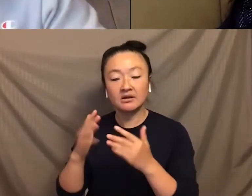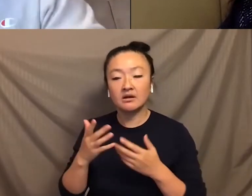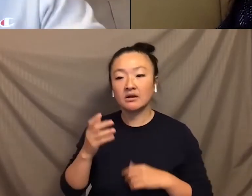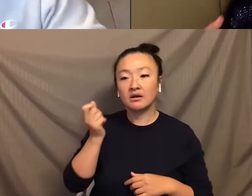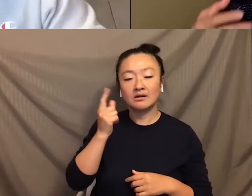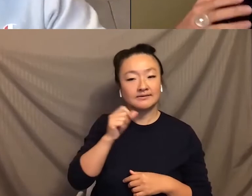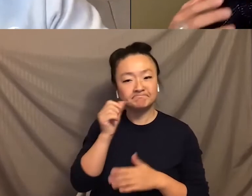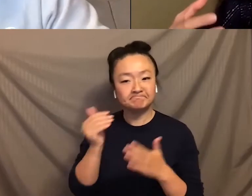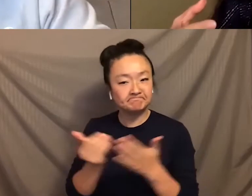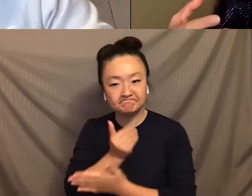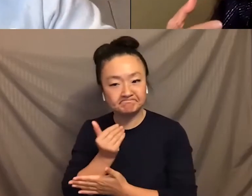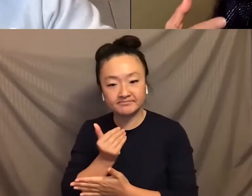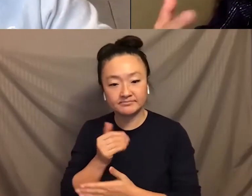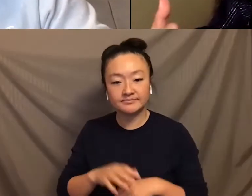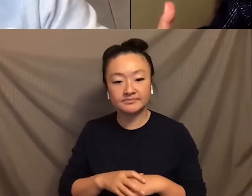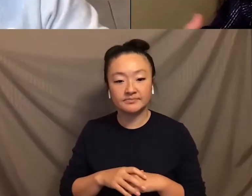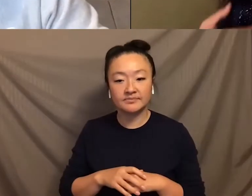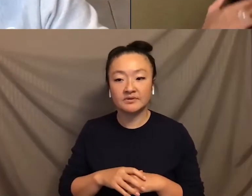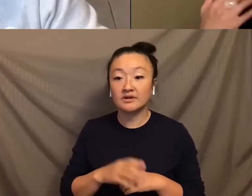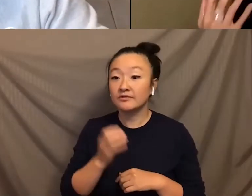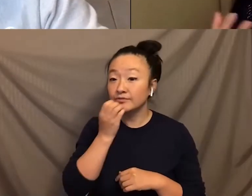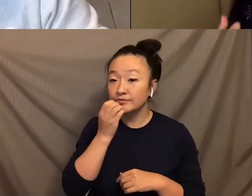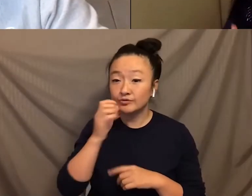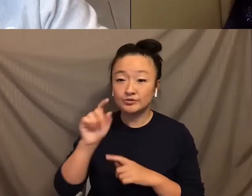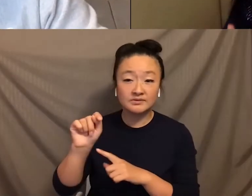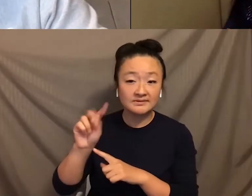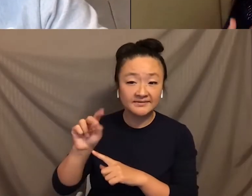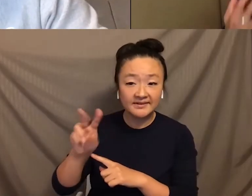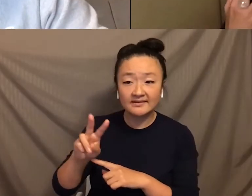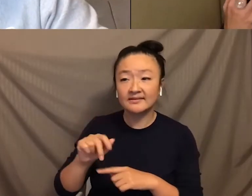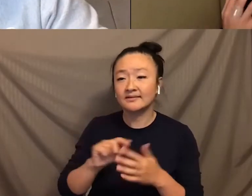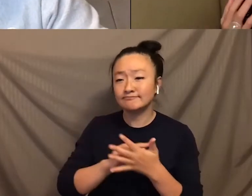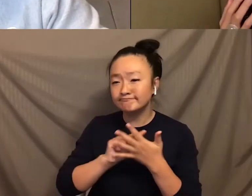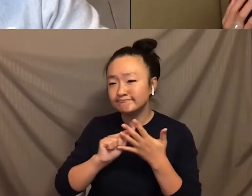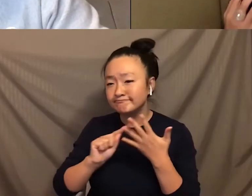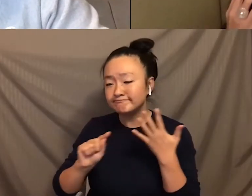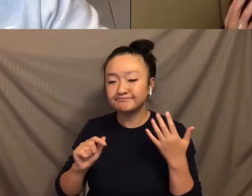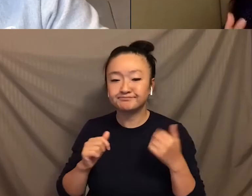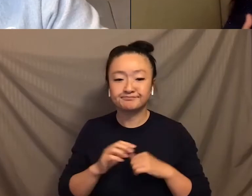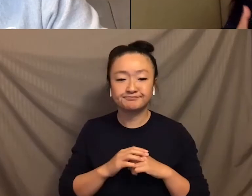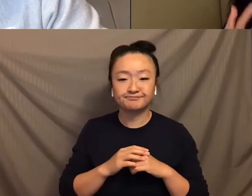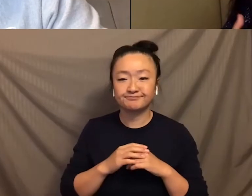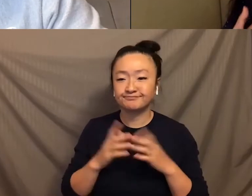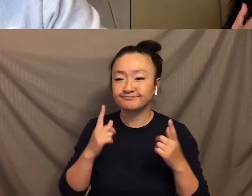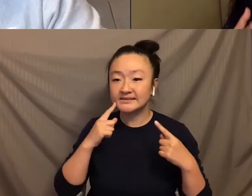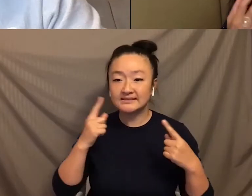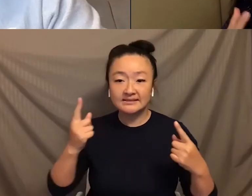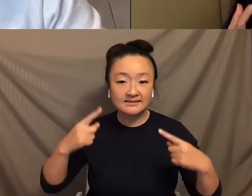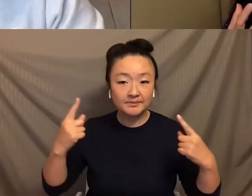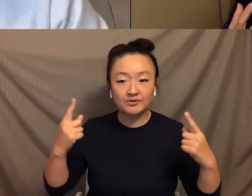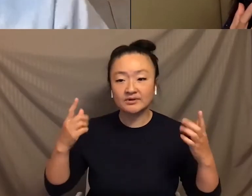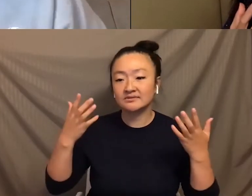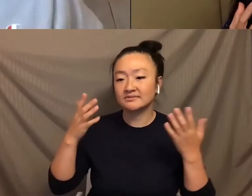thing, but but with food TV and all that, the celebrity status of